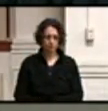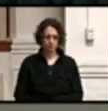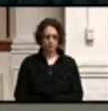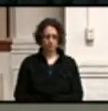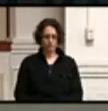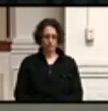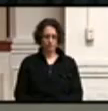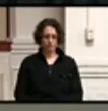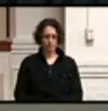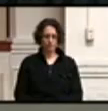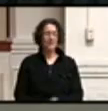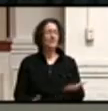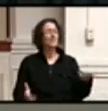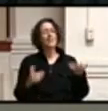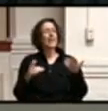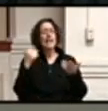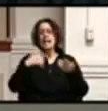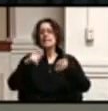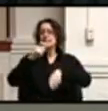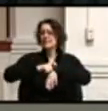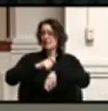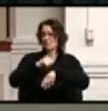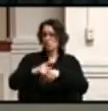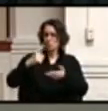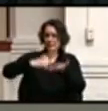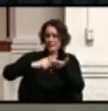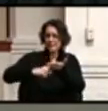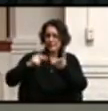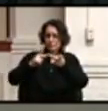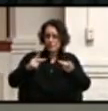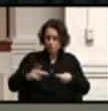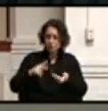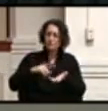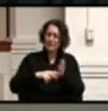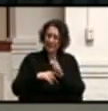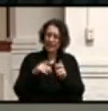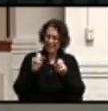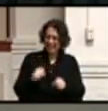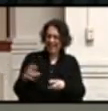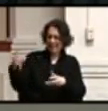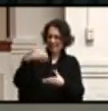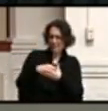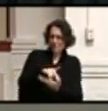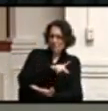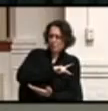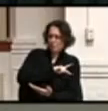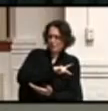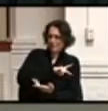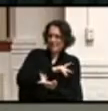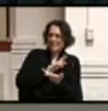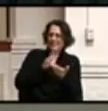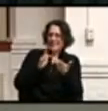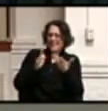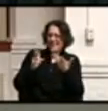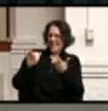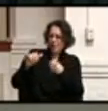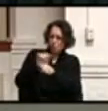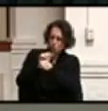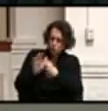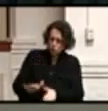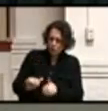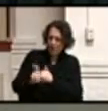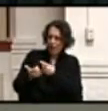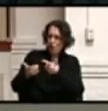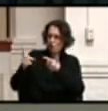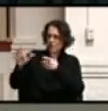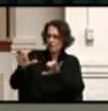position-related discussion is going to go until we talk about it. And it's not fair to other employees, initially, anyway. So,